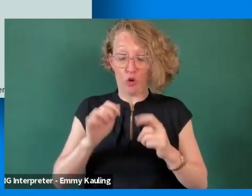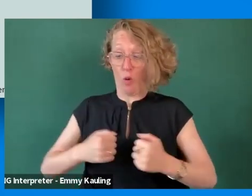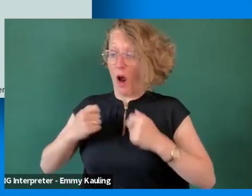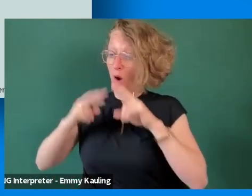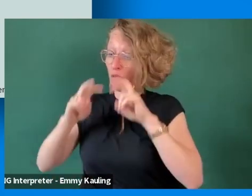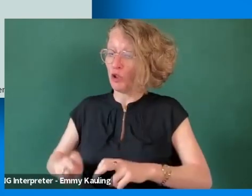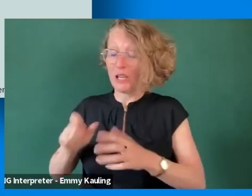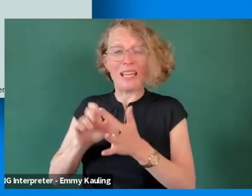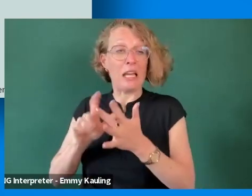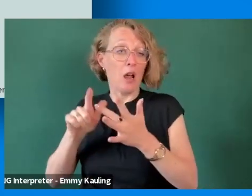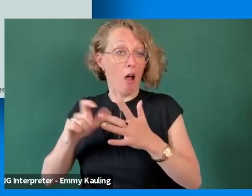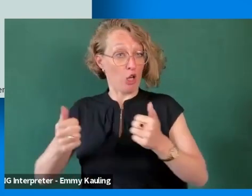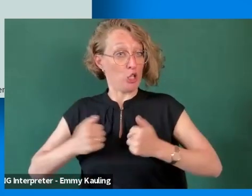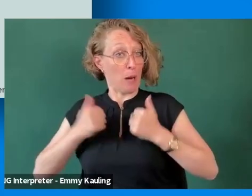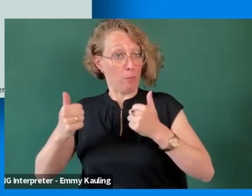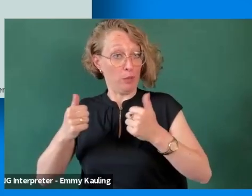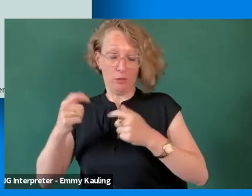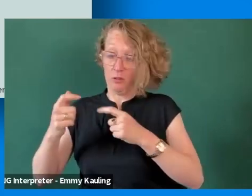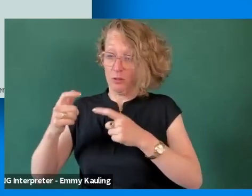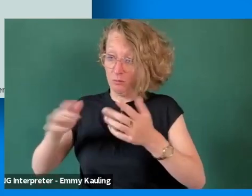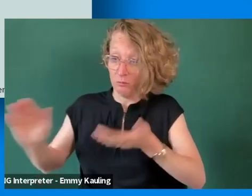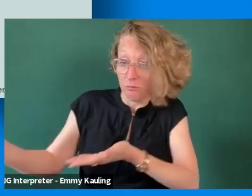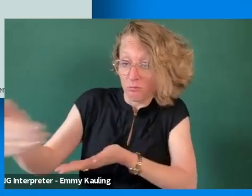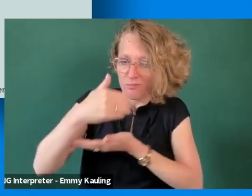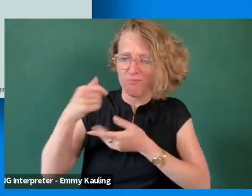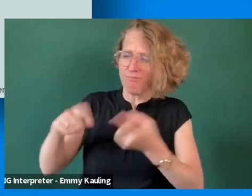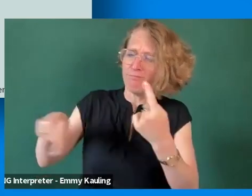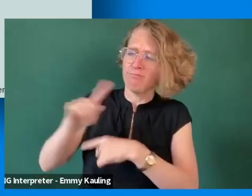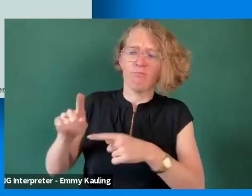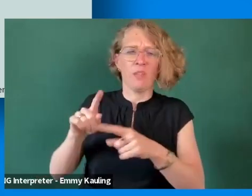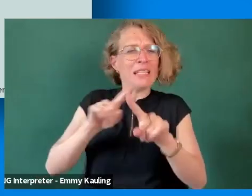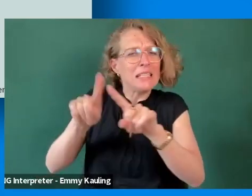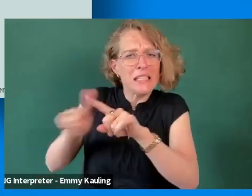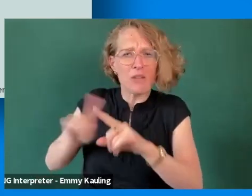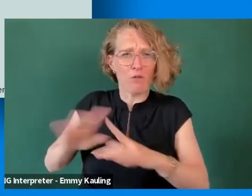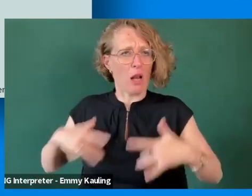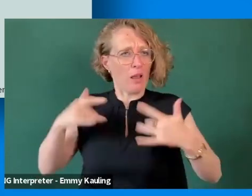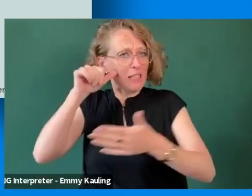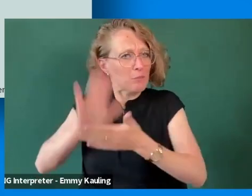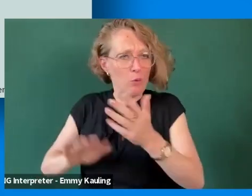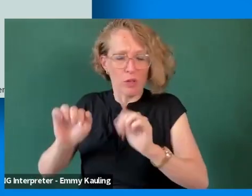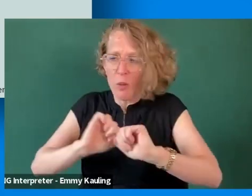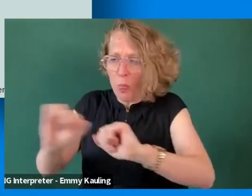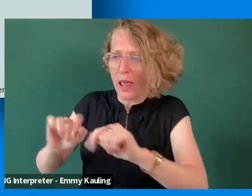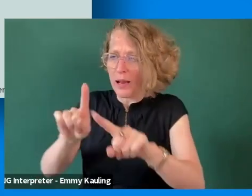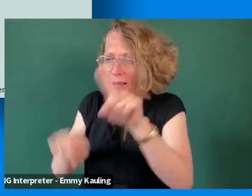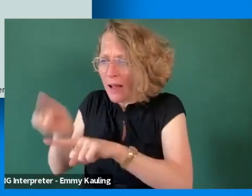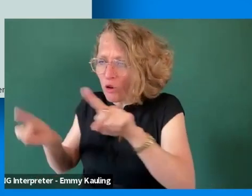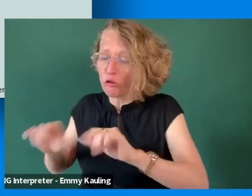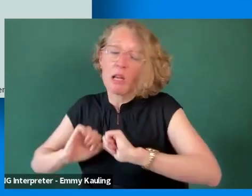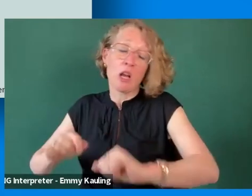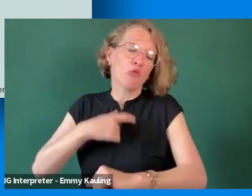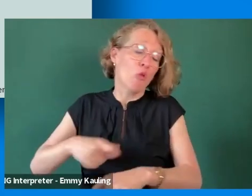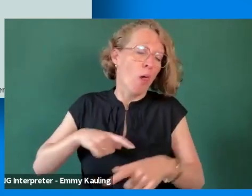with the EDI champions was that the range of different lived experiences and protected characteristics and role types